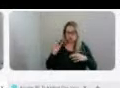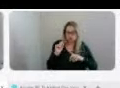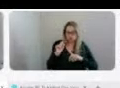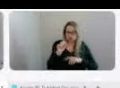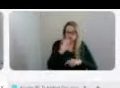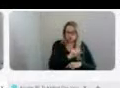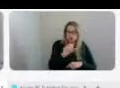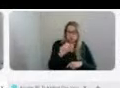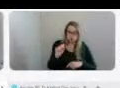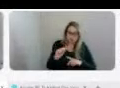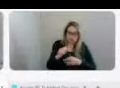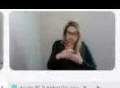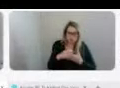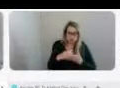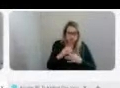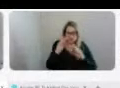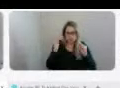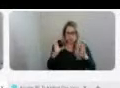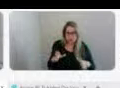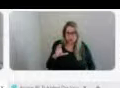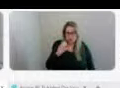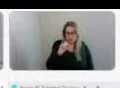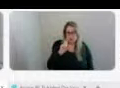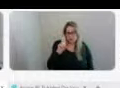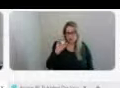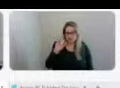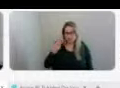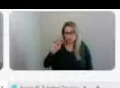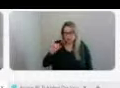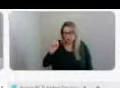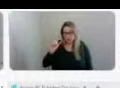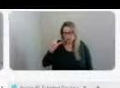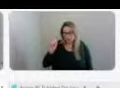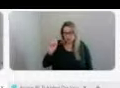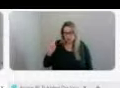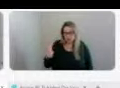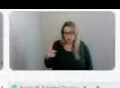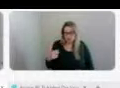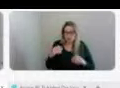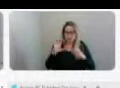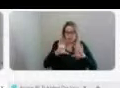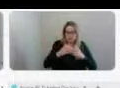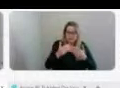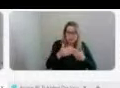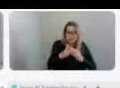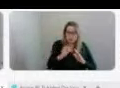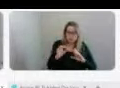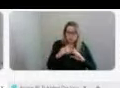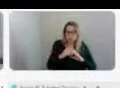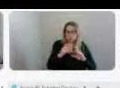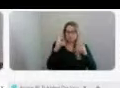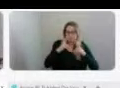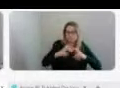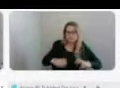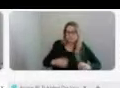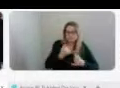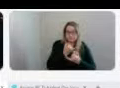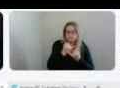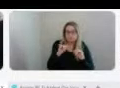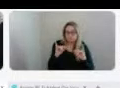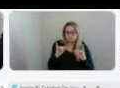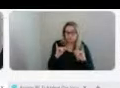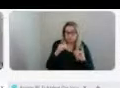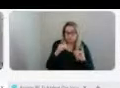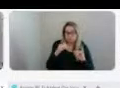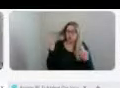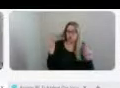school district if i were in the classroom i would be assigning my students the task of assessing the independence and impartiality